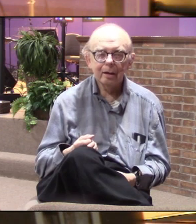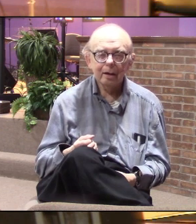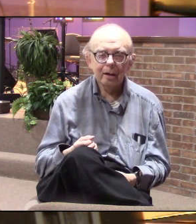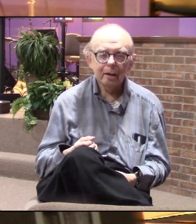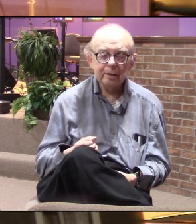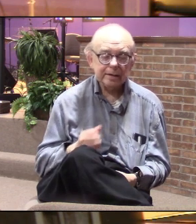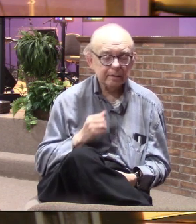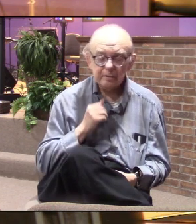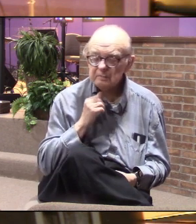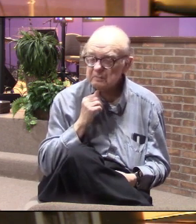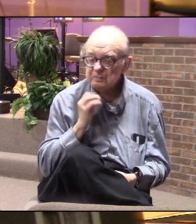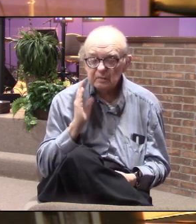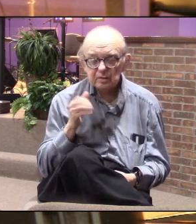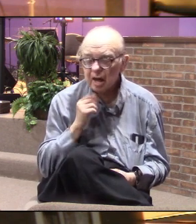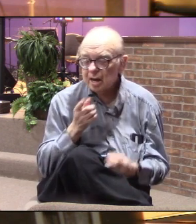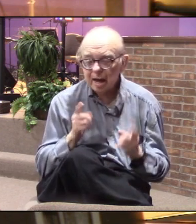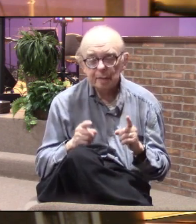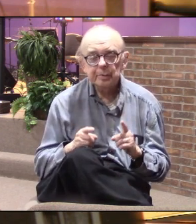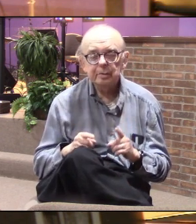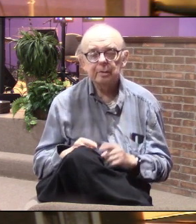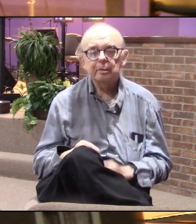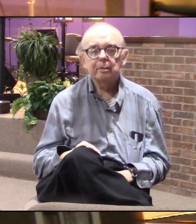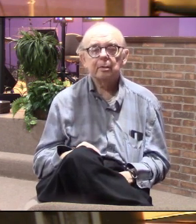It ain't going to happen.